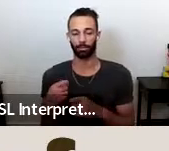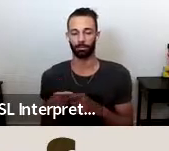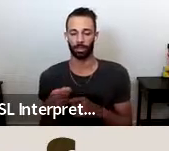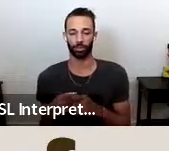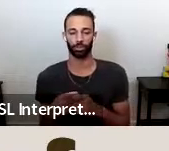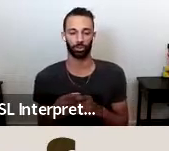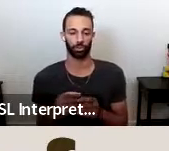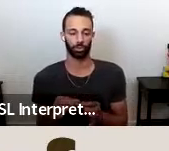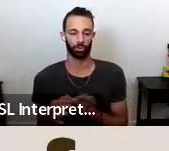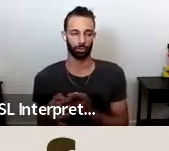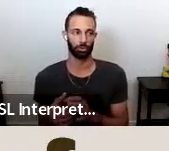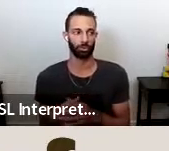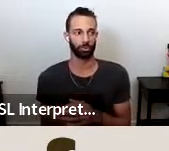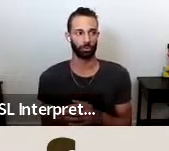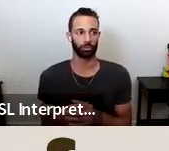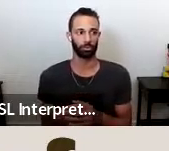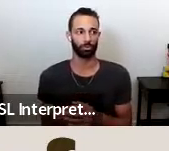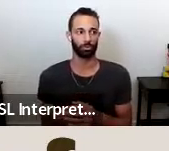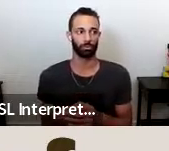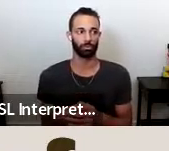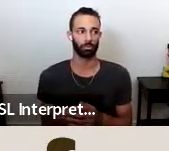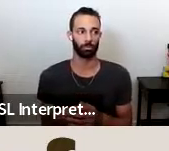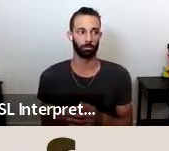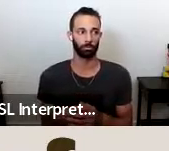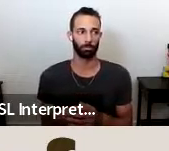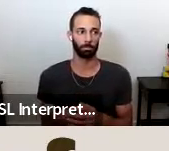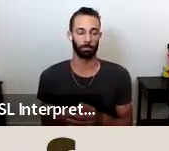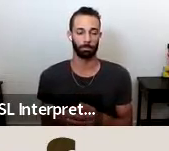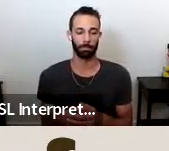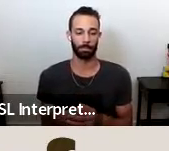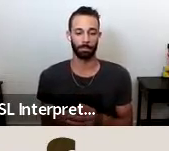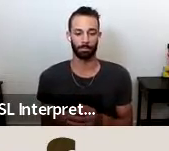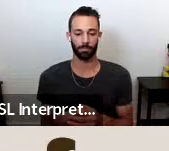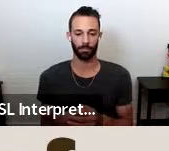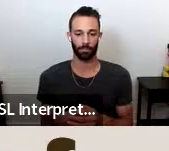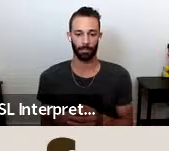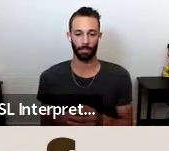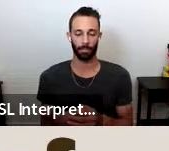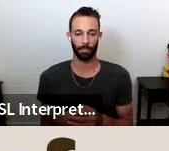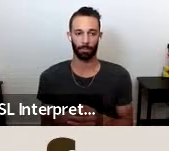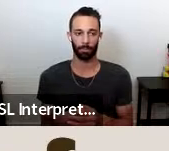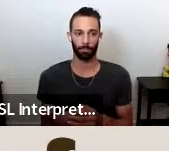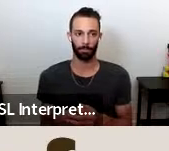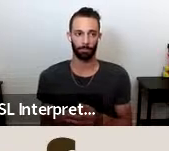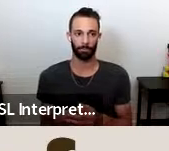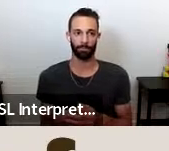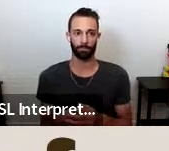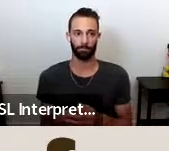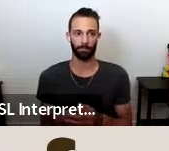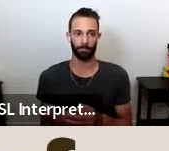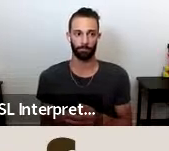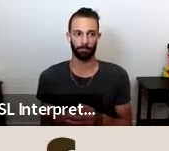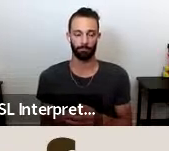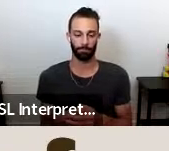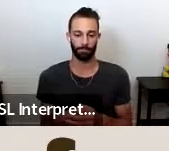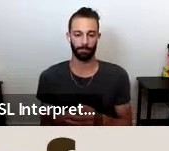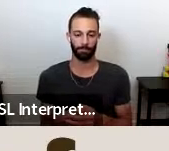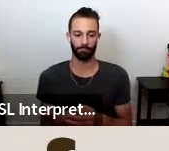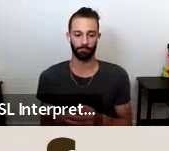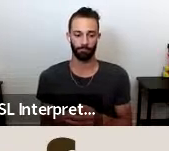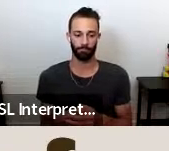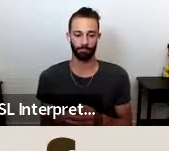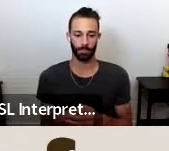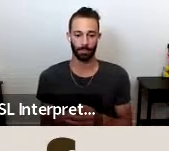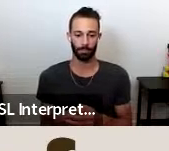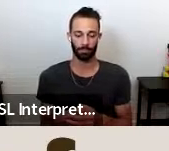Mm-hmm. Yeah, great. Thank you so much. I'm gonna check that out really quickly. We have about 5 folks in the